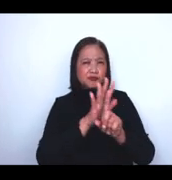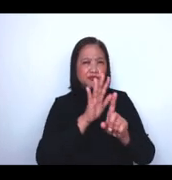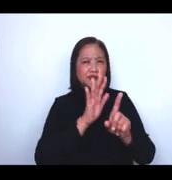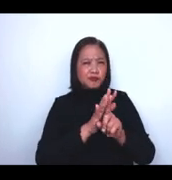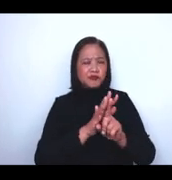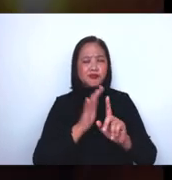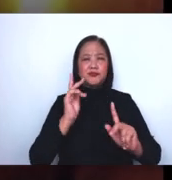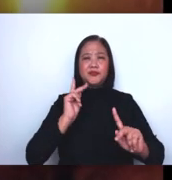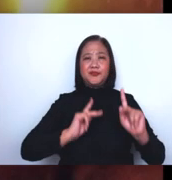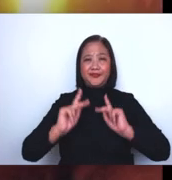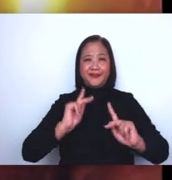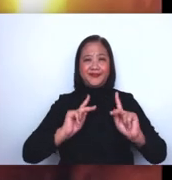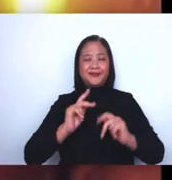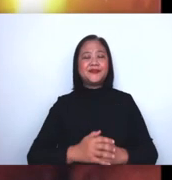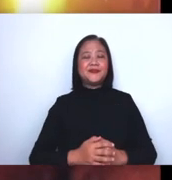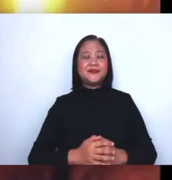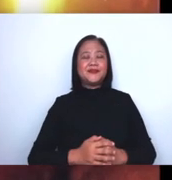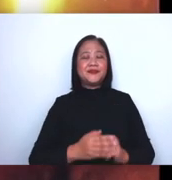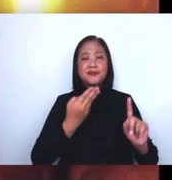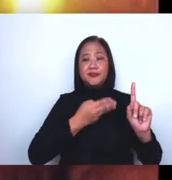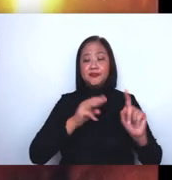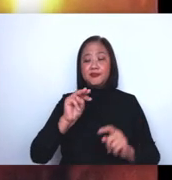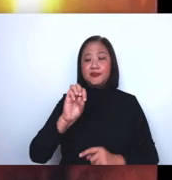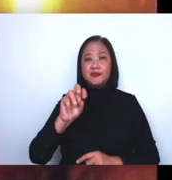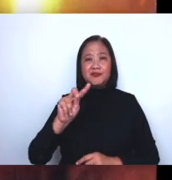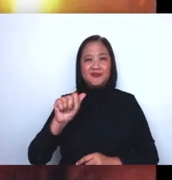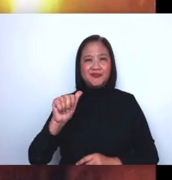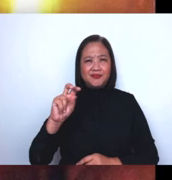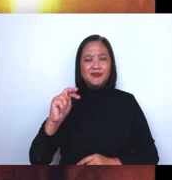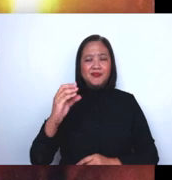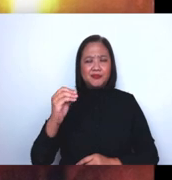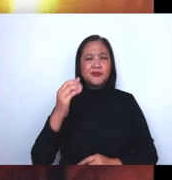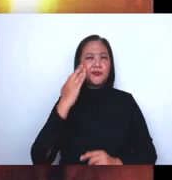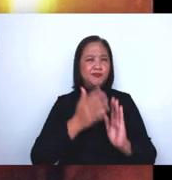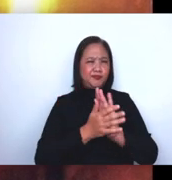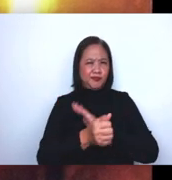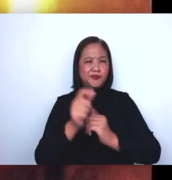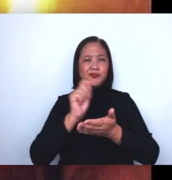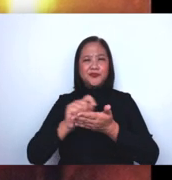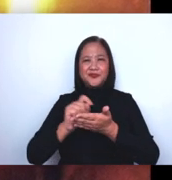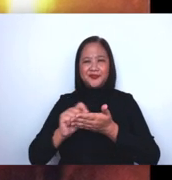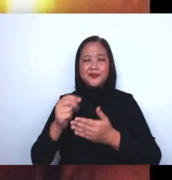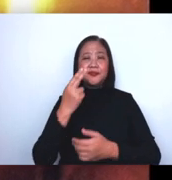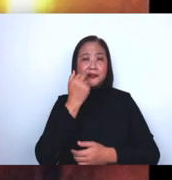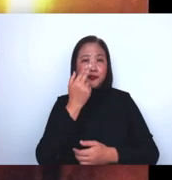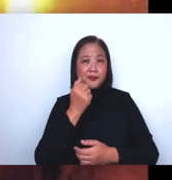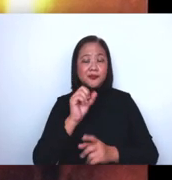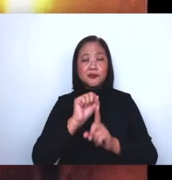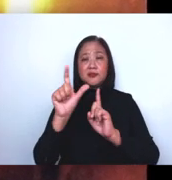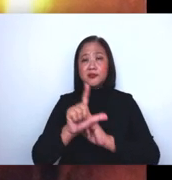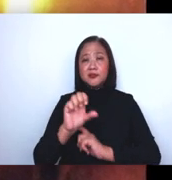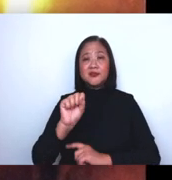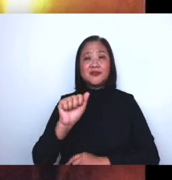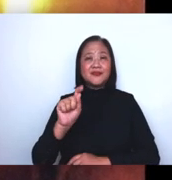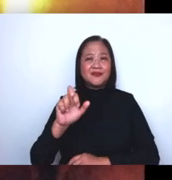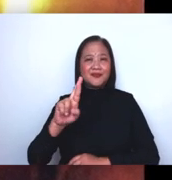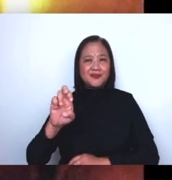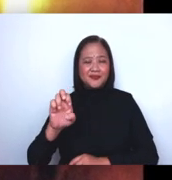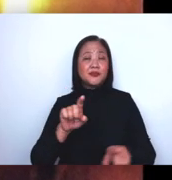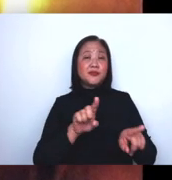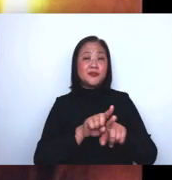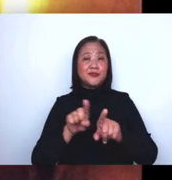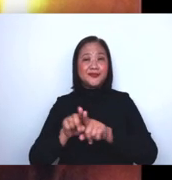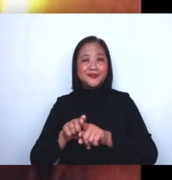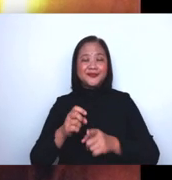his plays, Montano was equally adept at writing hilarious social satire as well